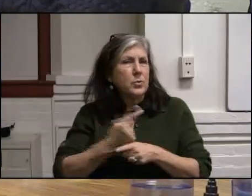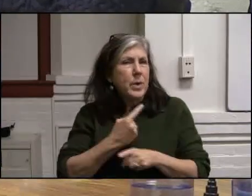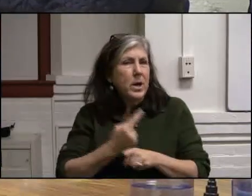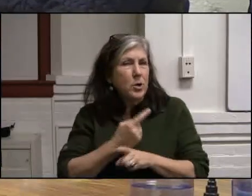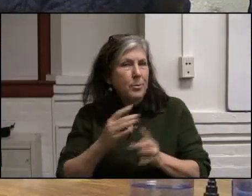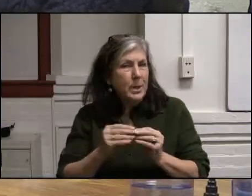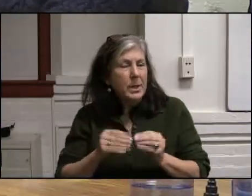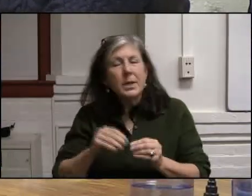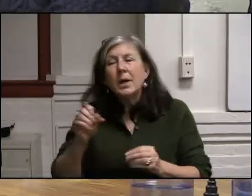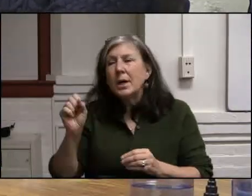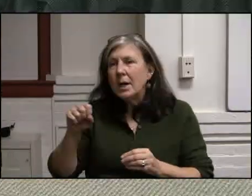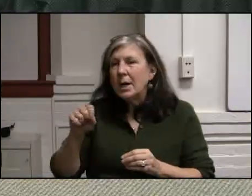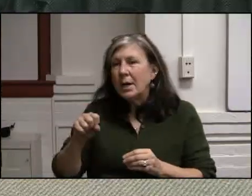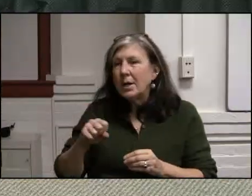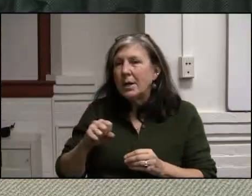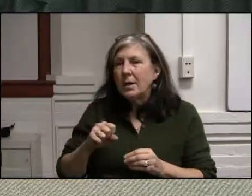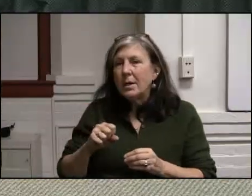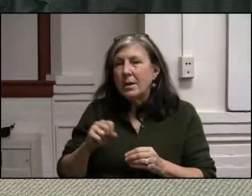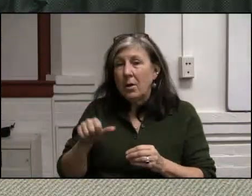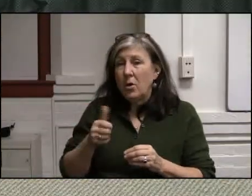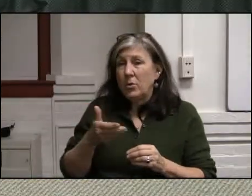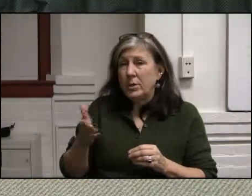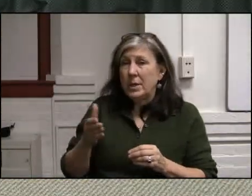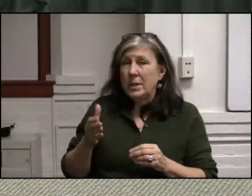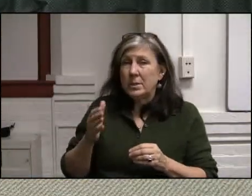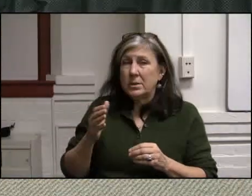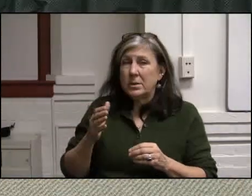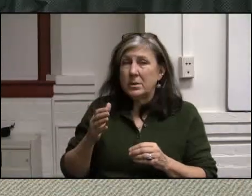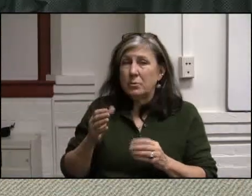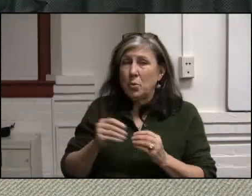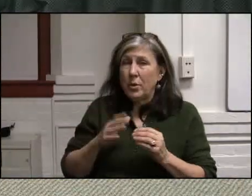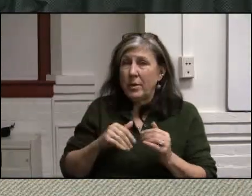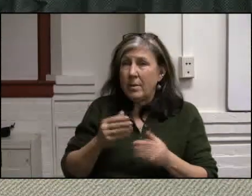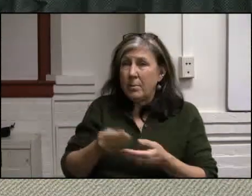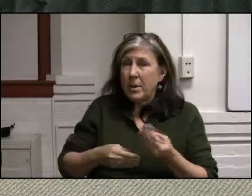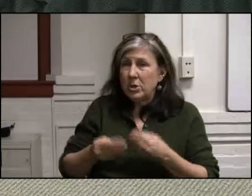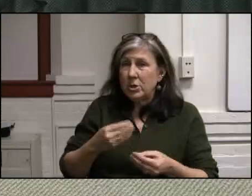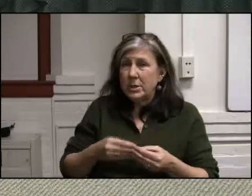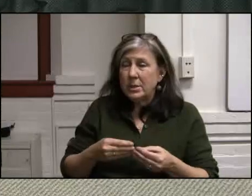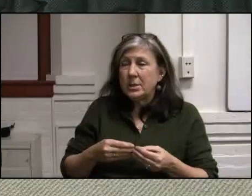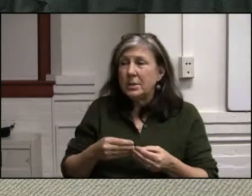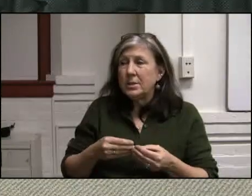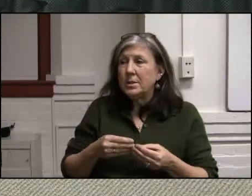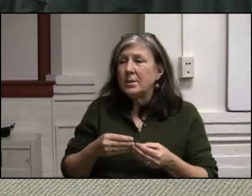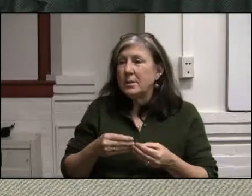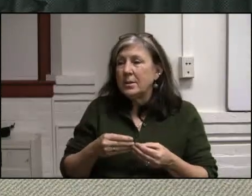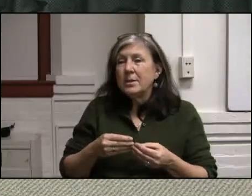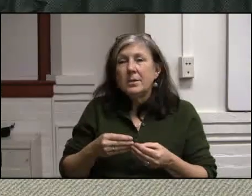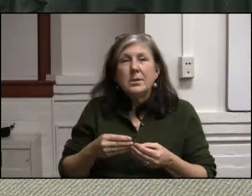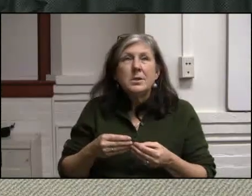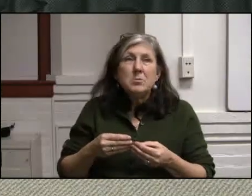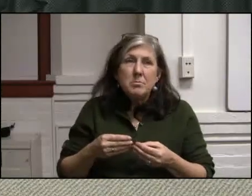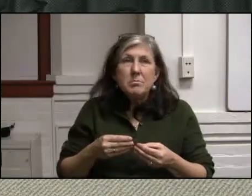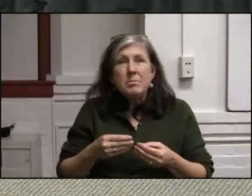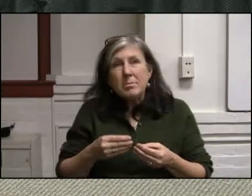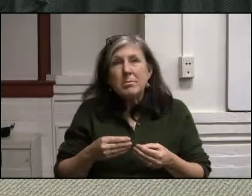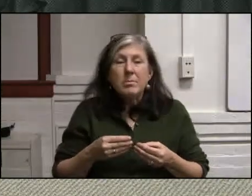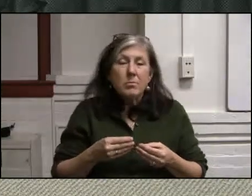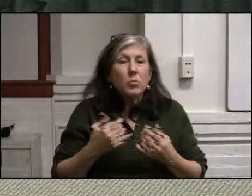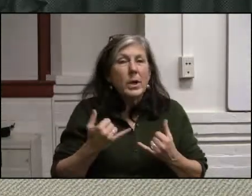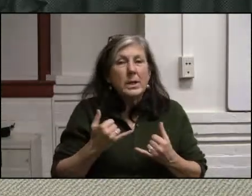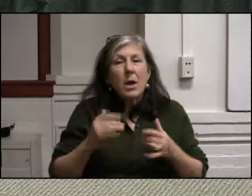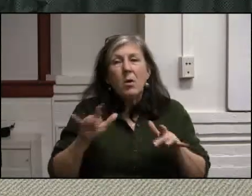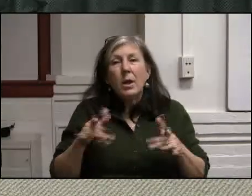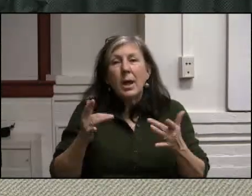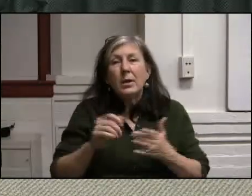is So a there'll be regular meeting. Other stuff to do beyond the budget? There will be, as of right now, it's not a heavy agenda, but